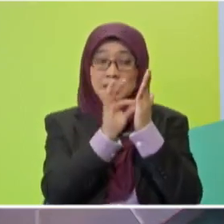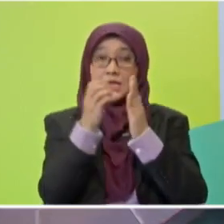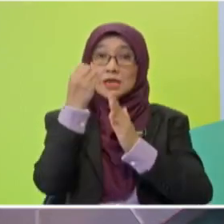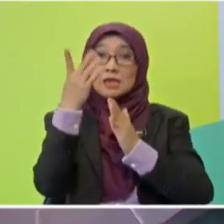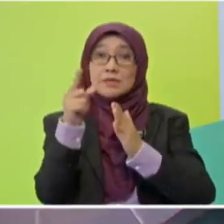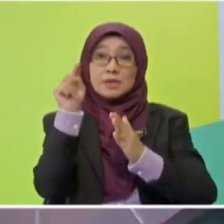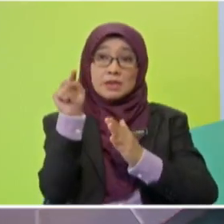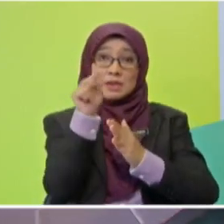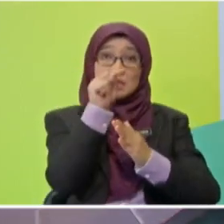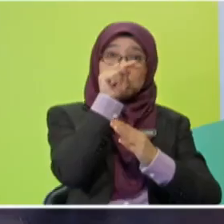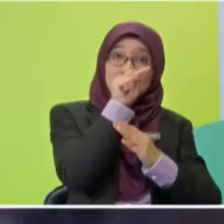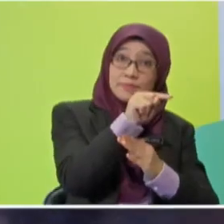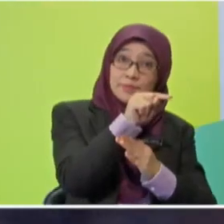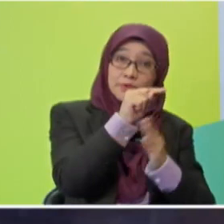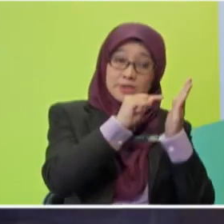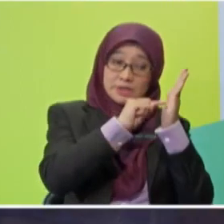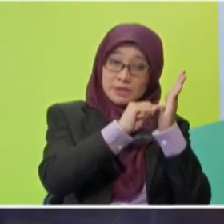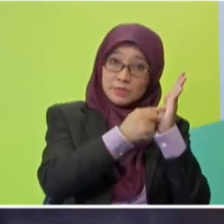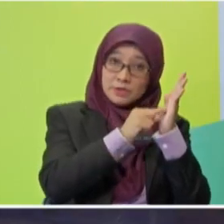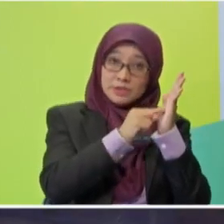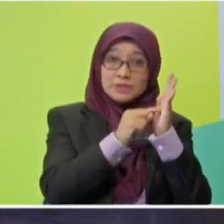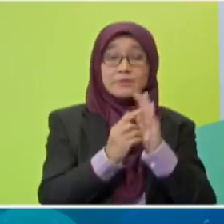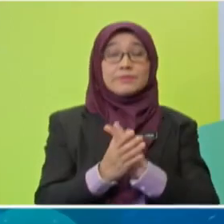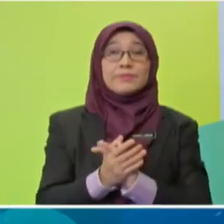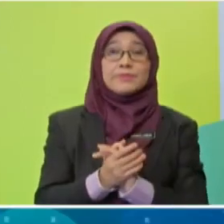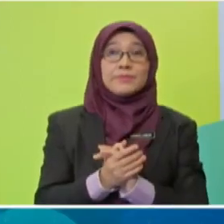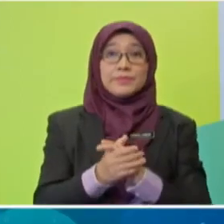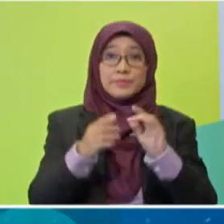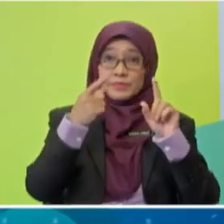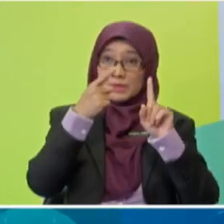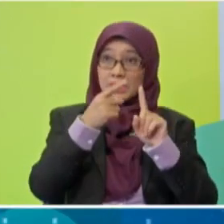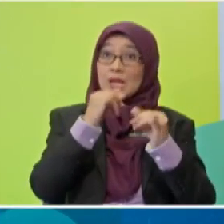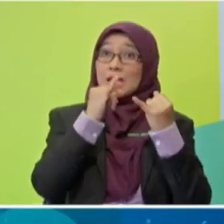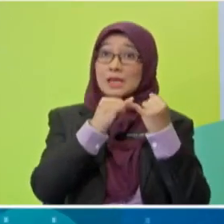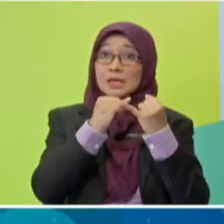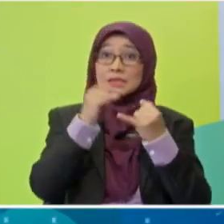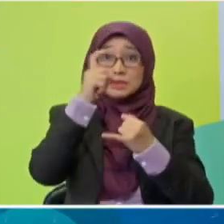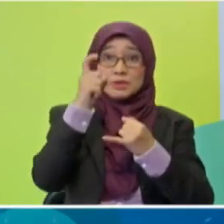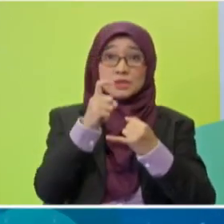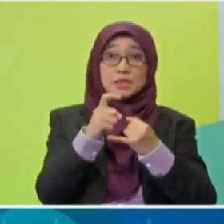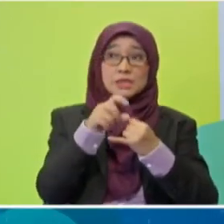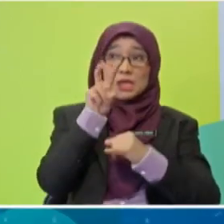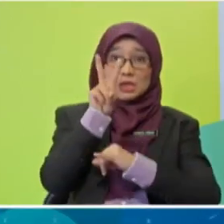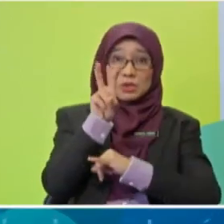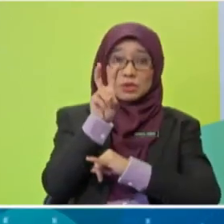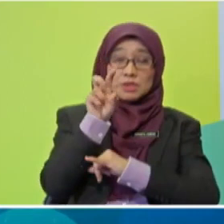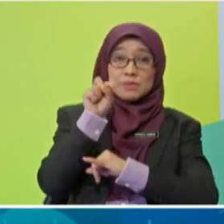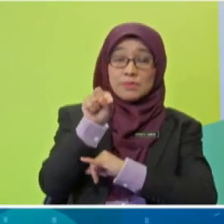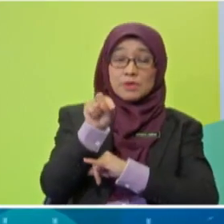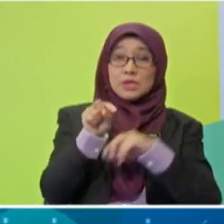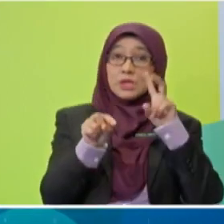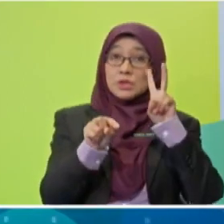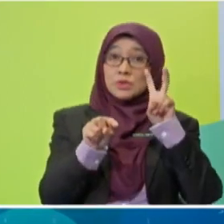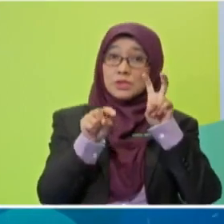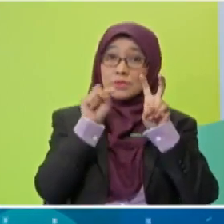point. Okay, the last Okay. one. Last question, 20.8 times 4.2. Who would like to try? I'm going to give you a big